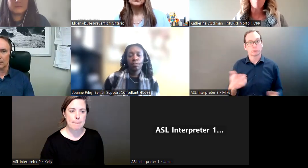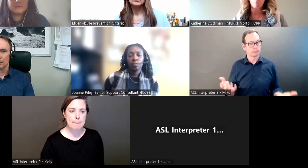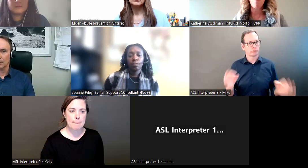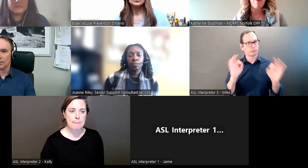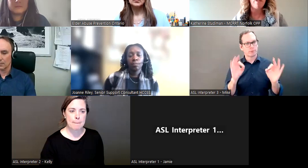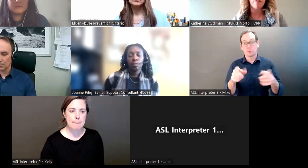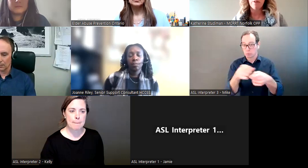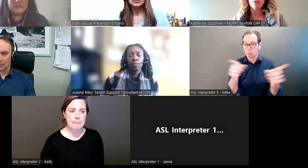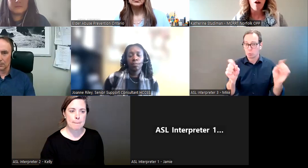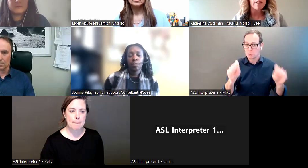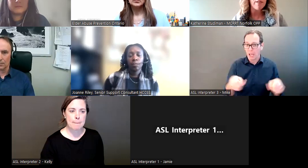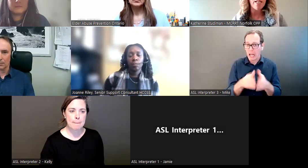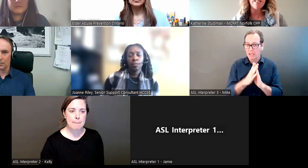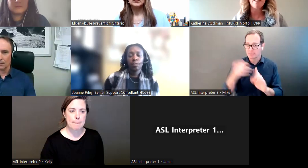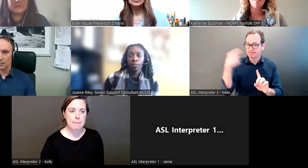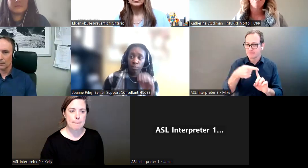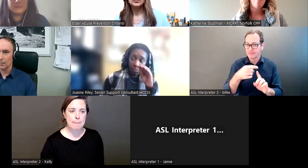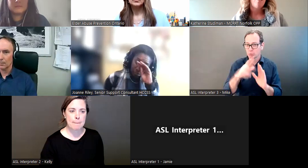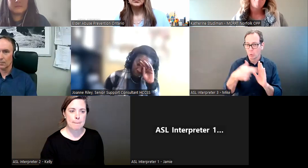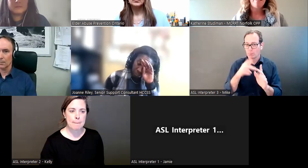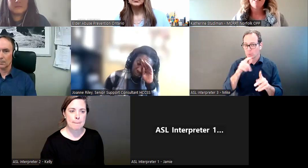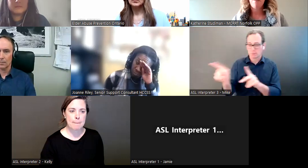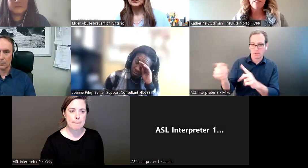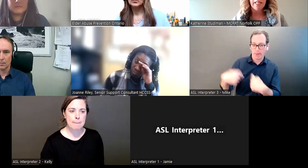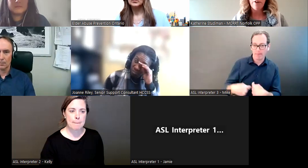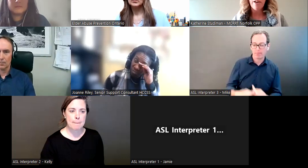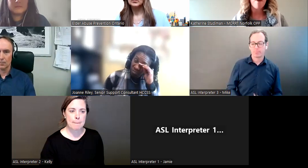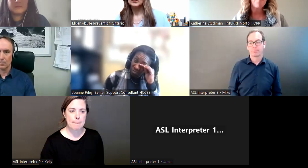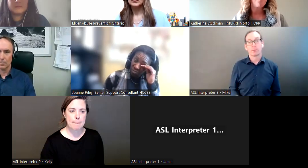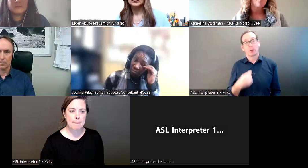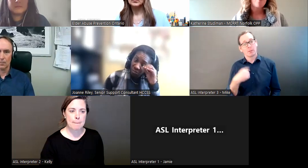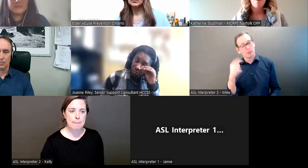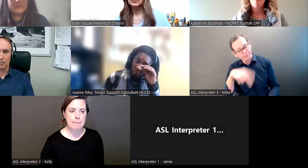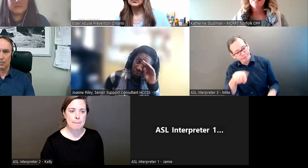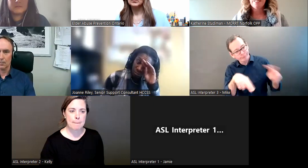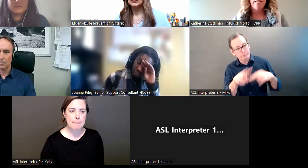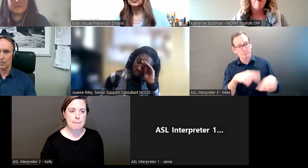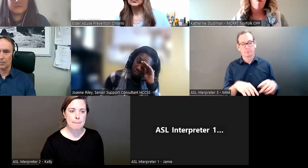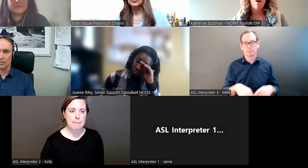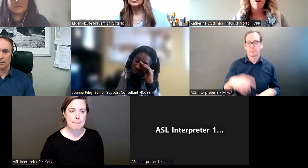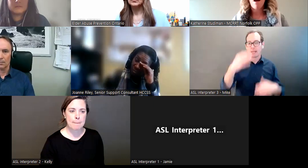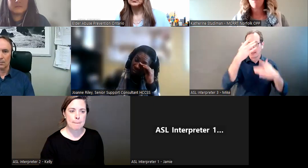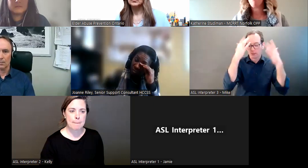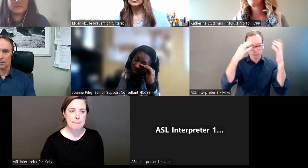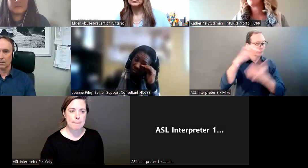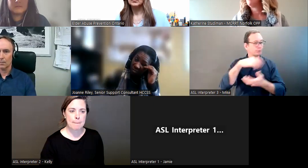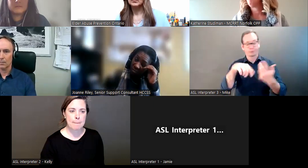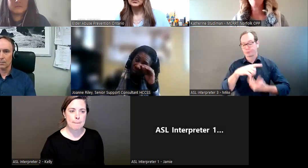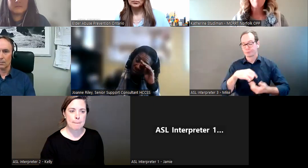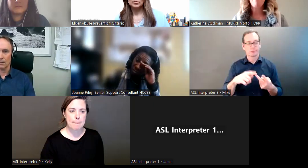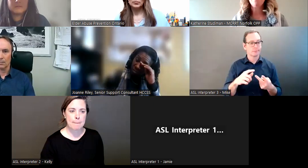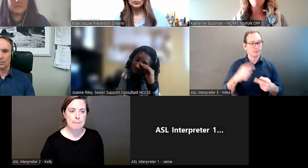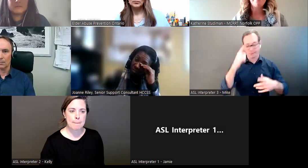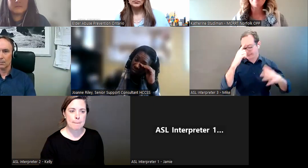in the home, like we do some of those cognitive tests. I'm assessing for delirium. I'm assessing for